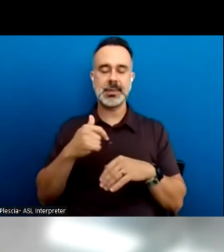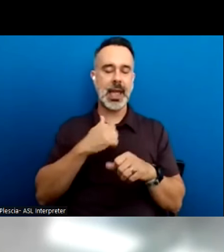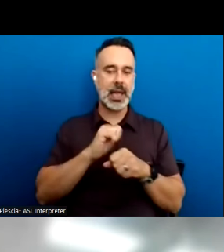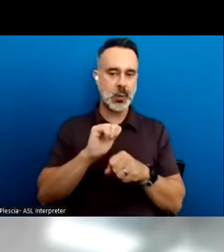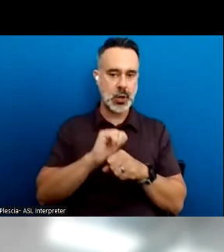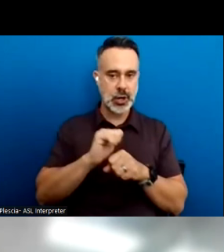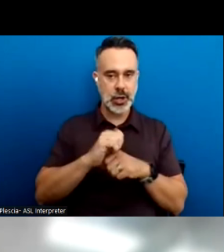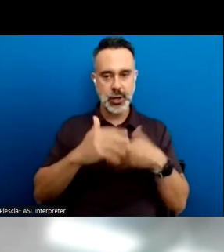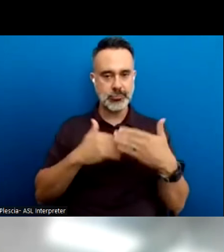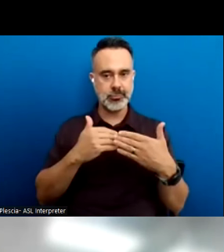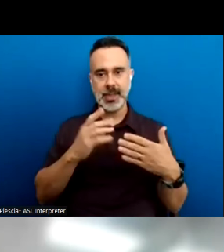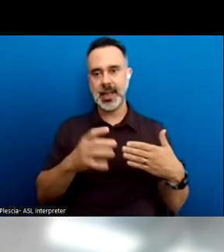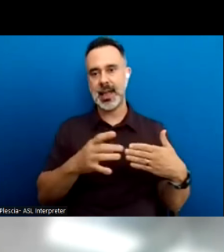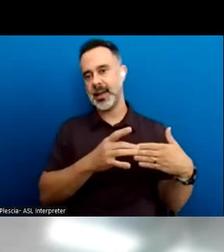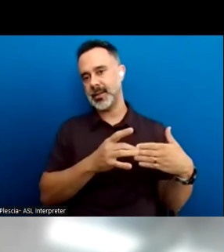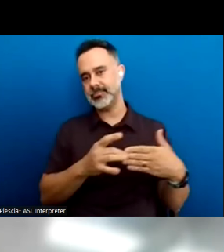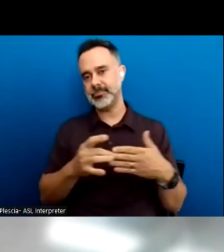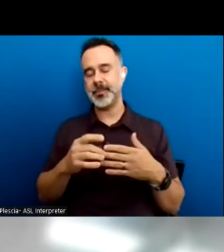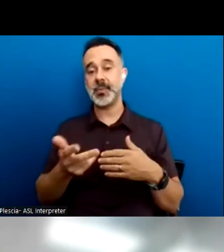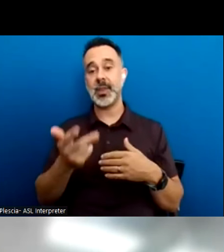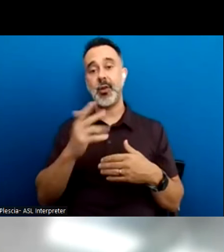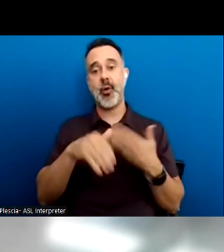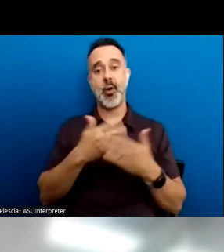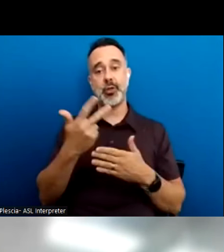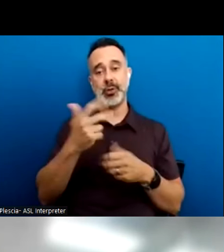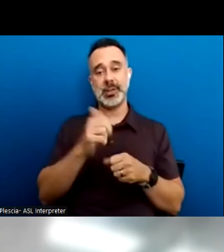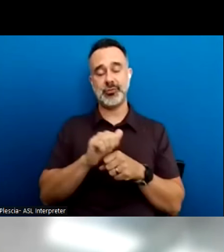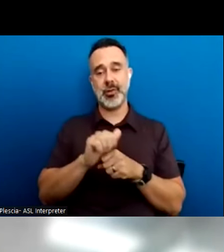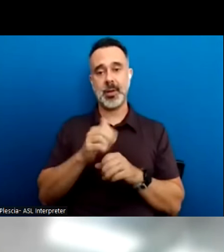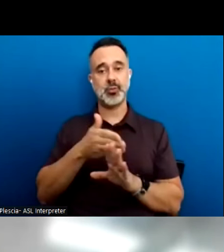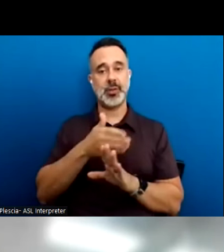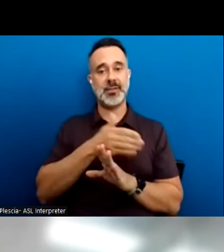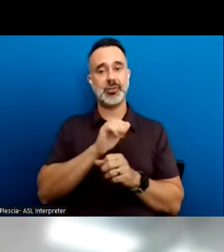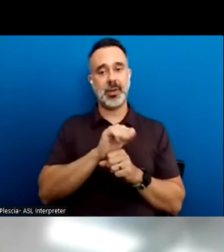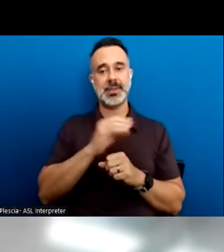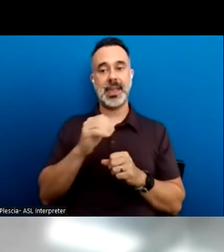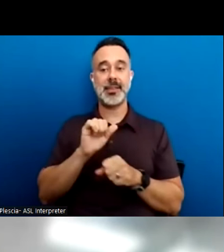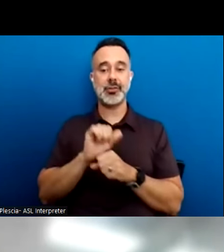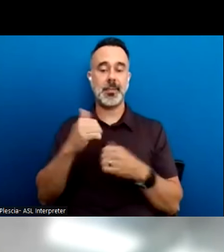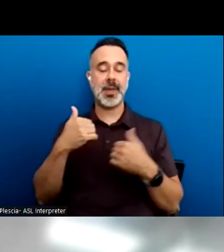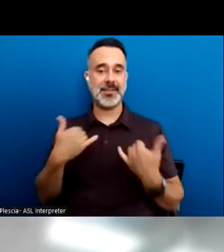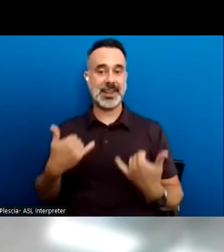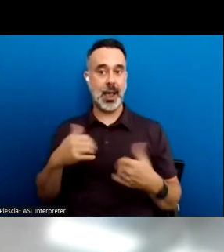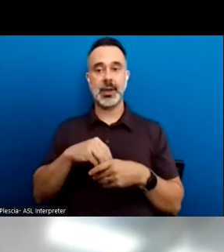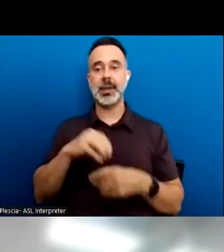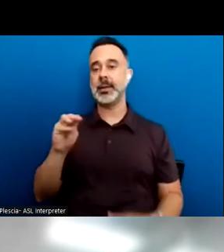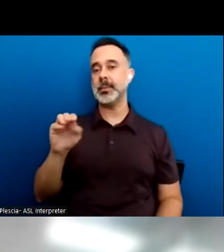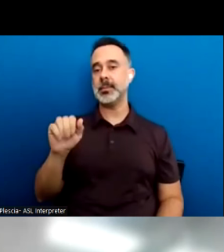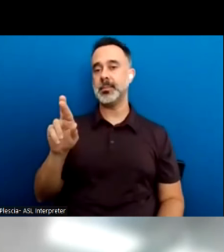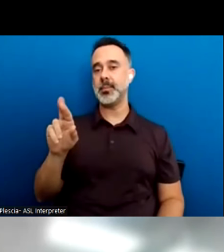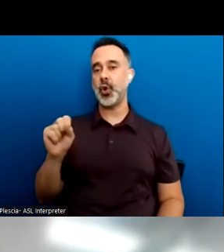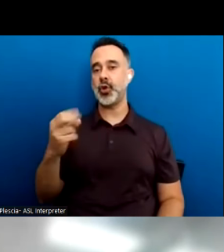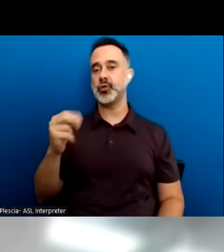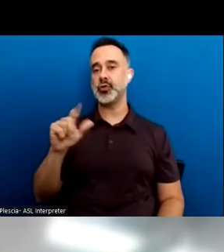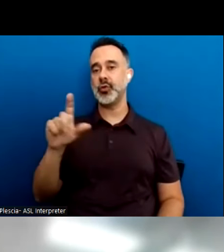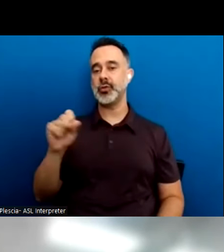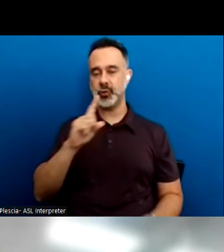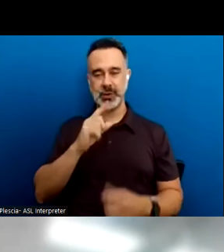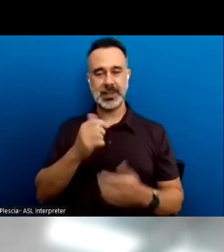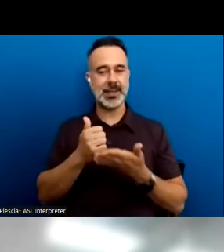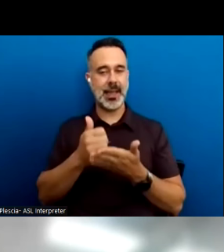and led me a job, all the 3 jobs I have, my previous jobs and my job I have now at Marshall's. So it's really helped me gain my